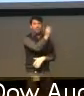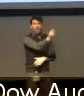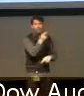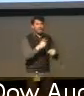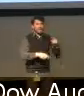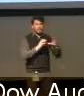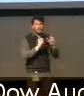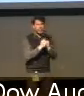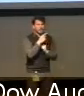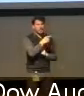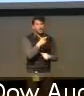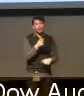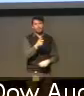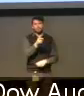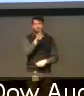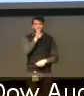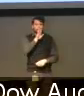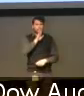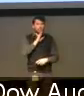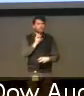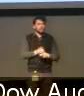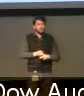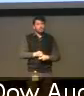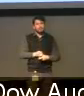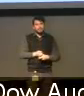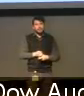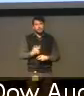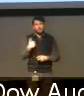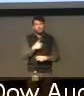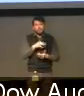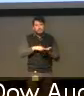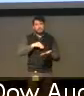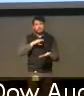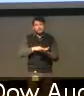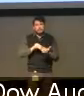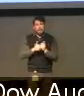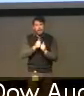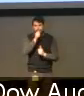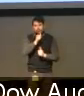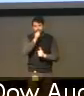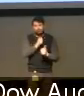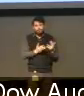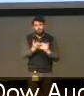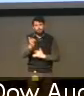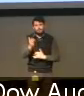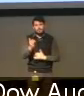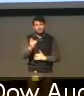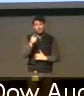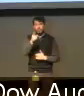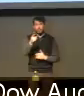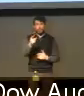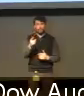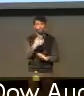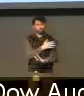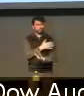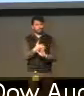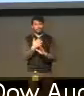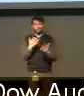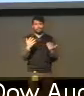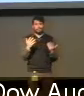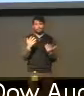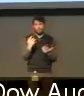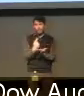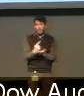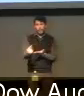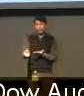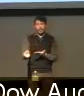on the front lines, and that's something we're learning more about every day. As you've already heard, within the span of a little over a week, we went